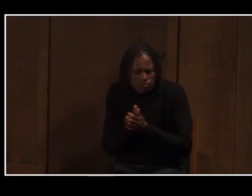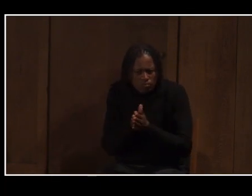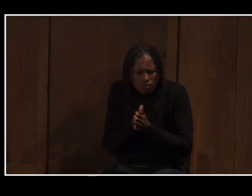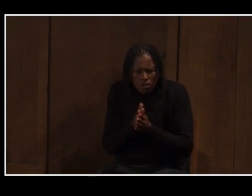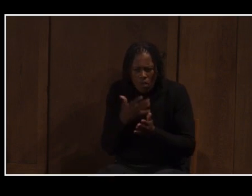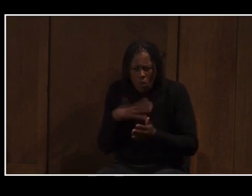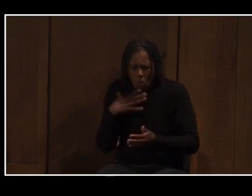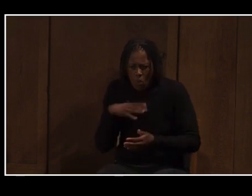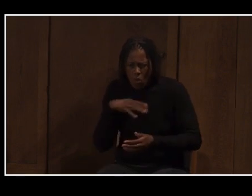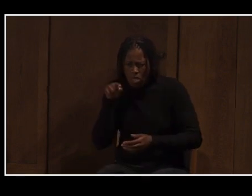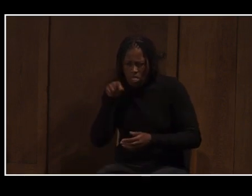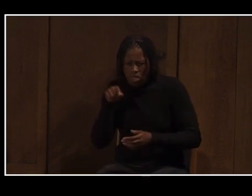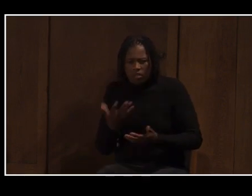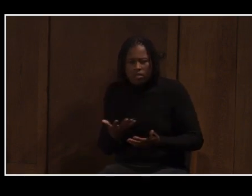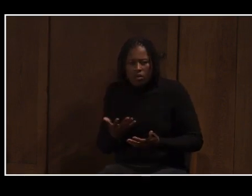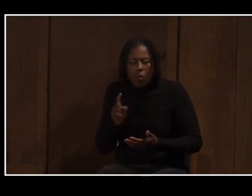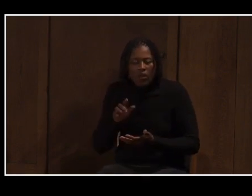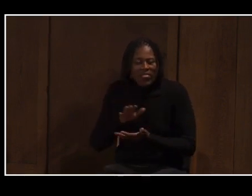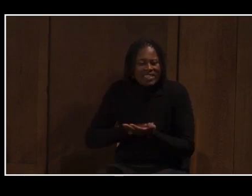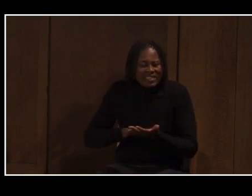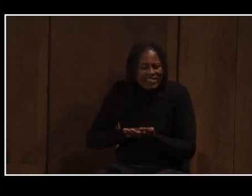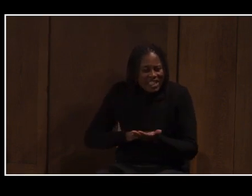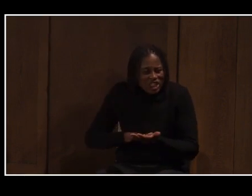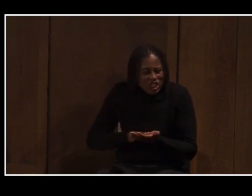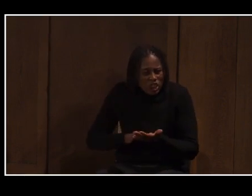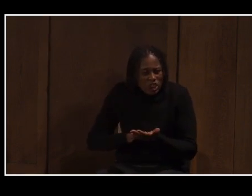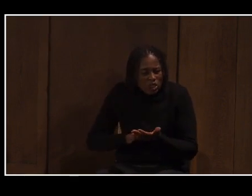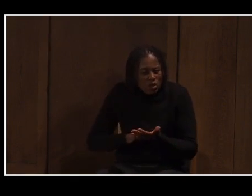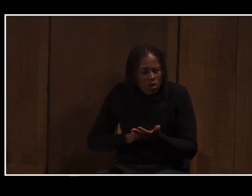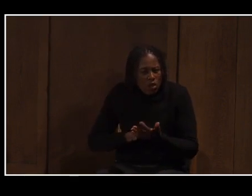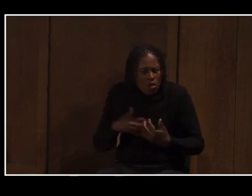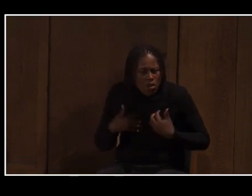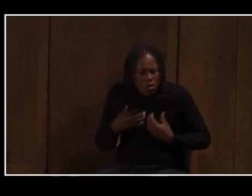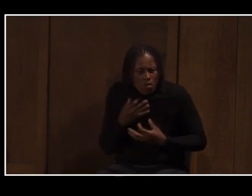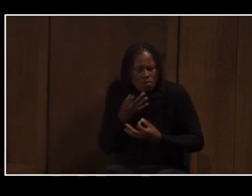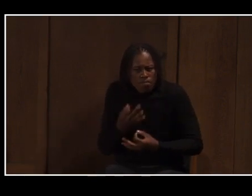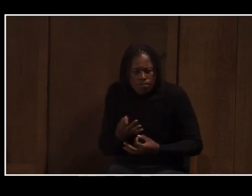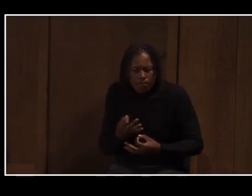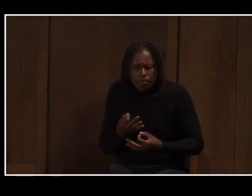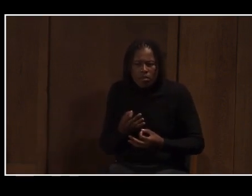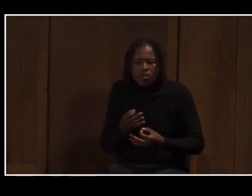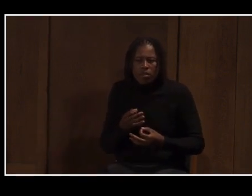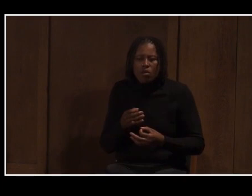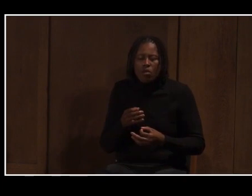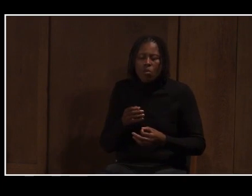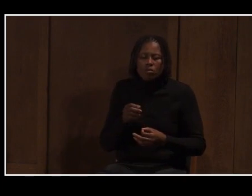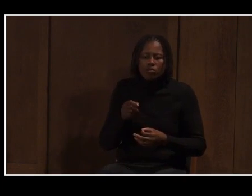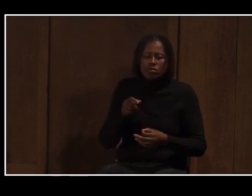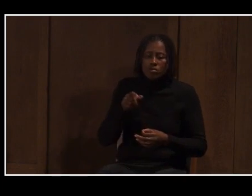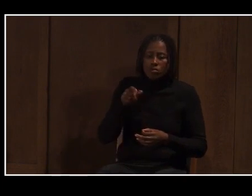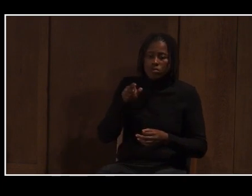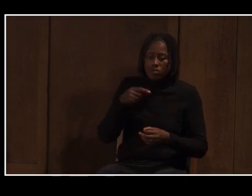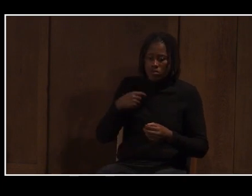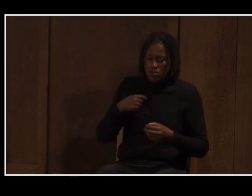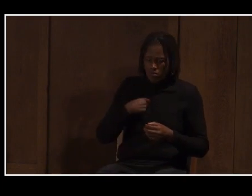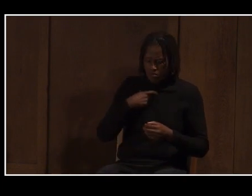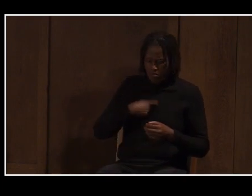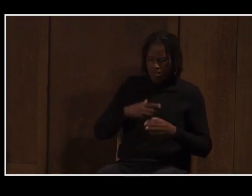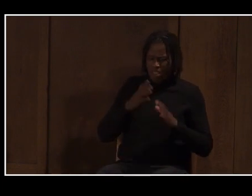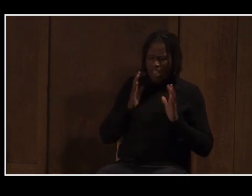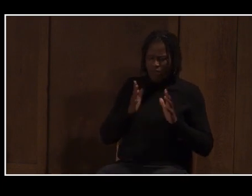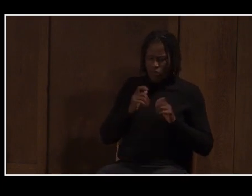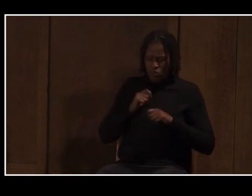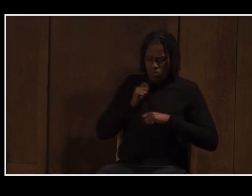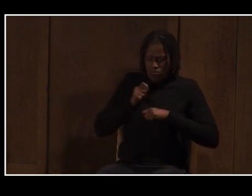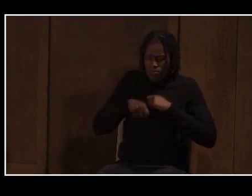one of the definitions of a fetish is what someone else needs you to be in order for their worldview to